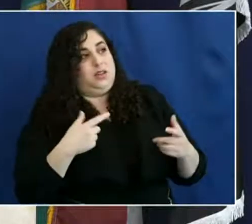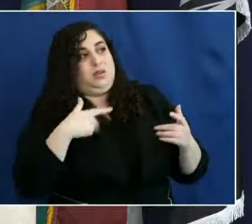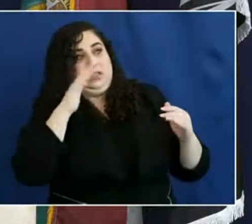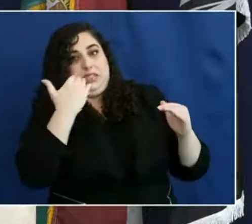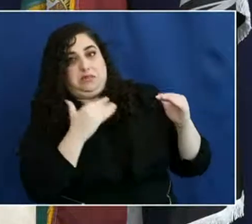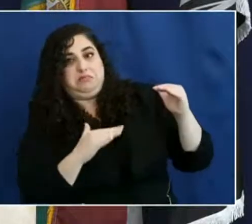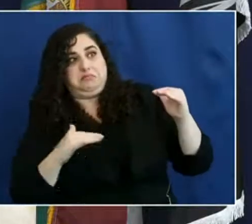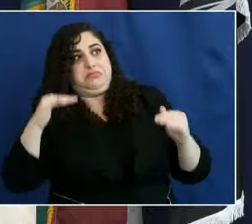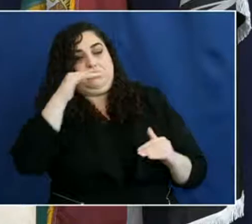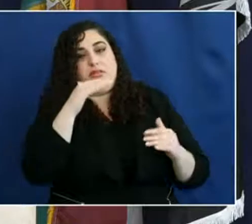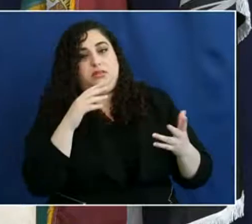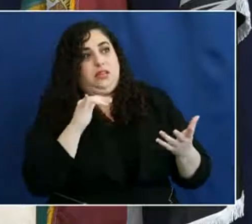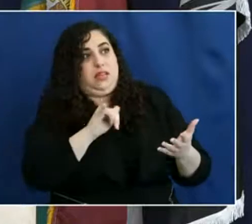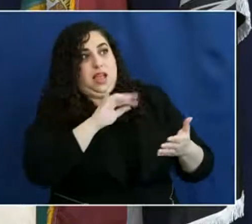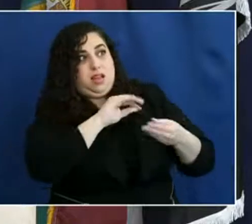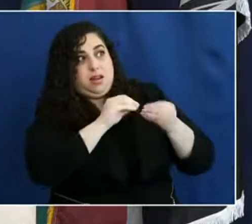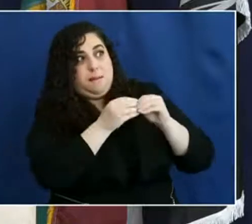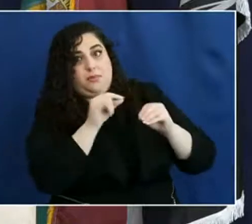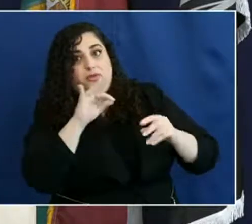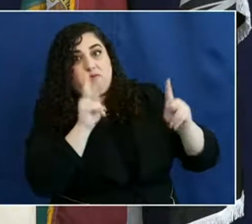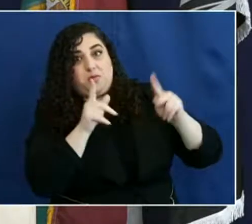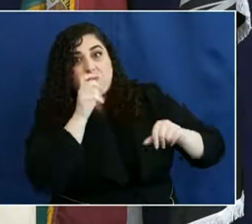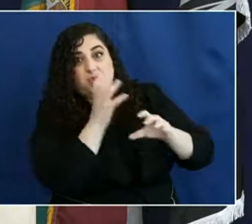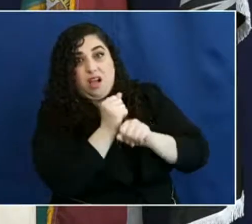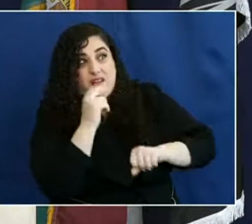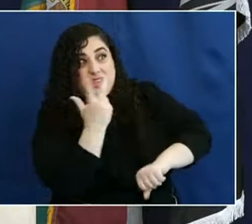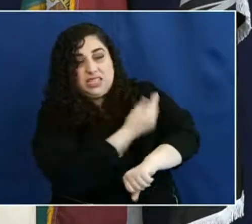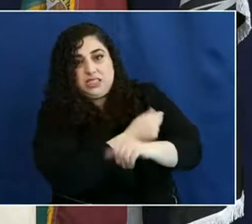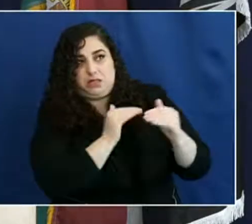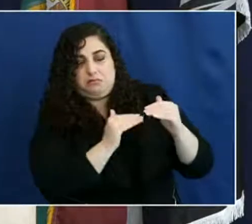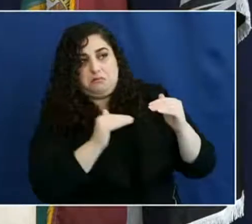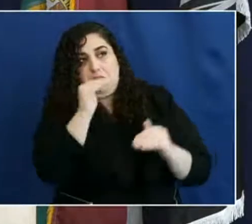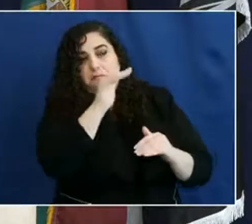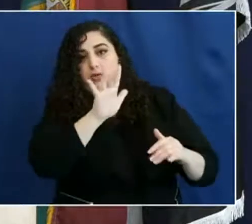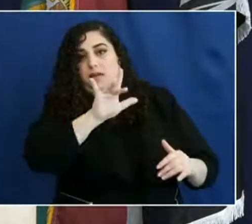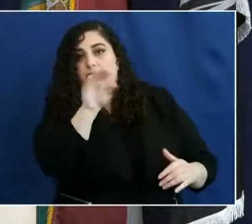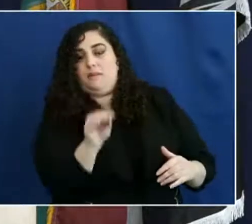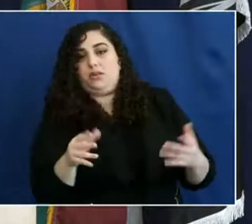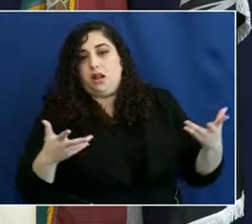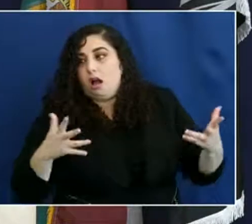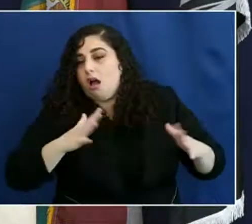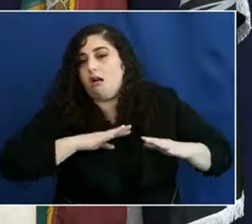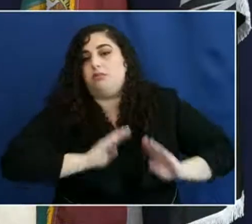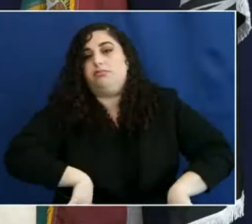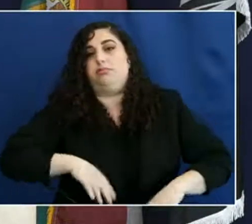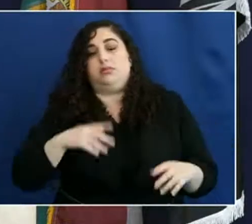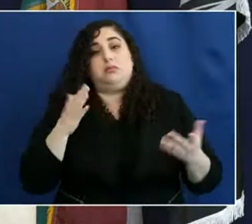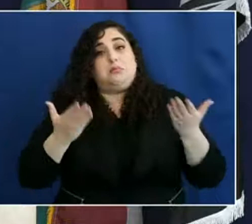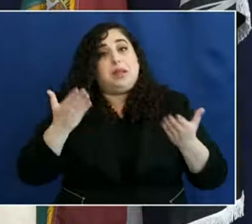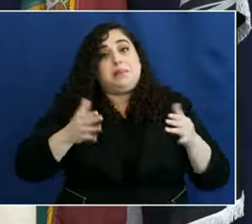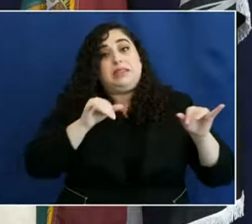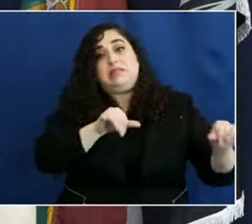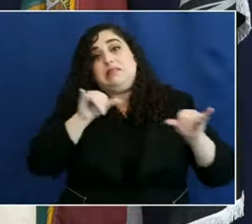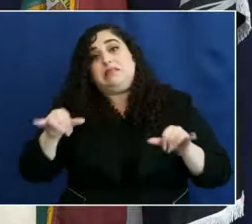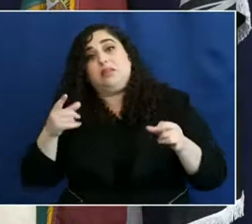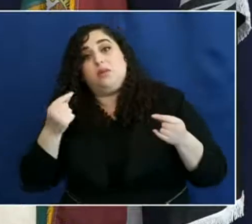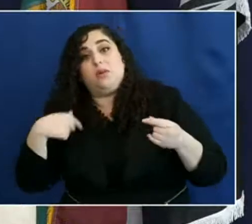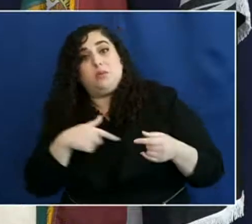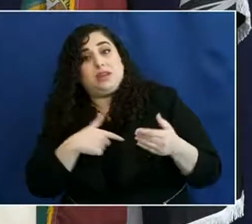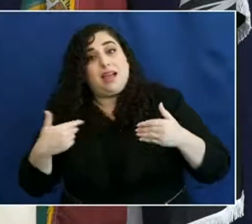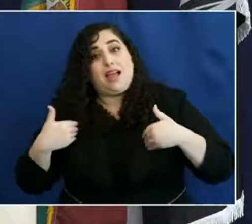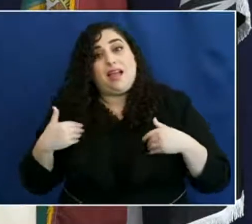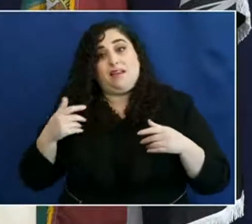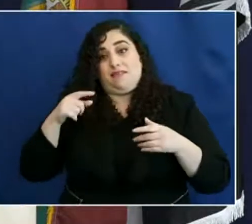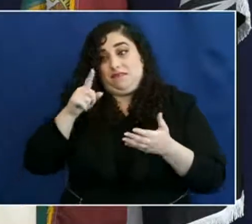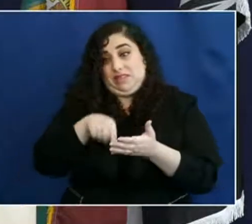the biggest jump we've seen. You know, what we're projecting for next week initially may be about the same as what we got this week. But it is